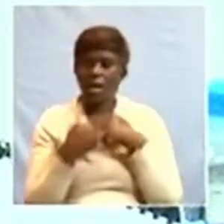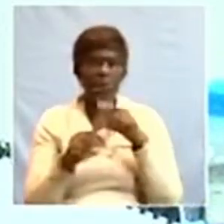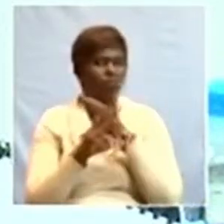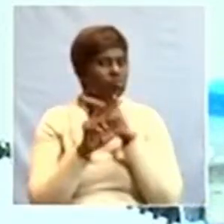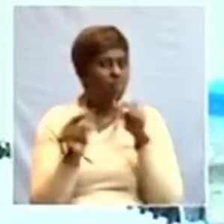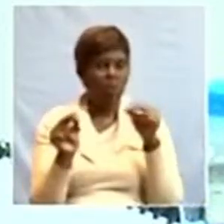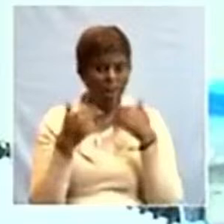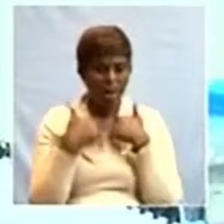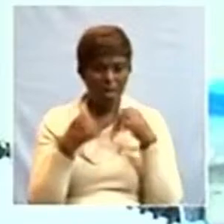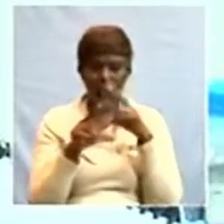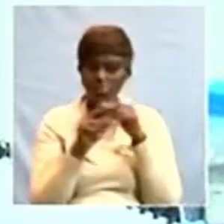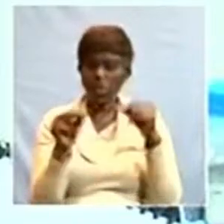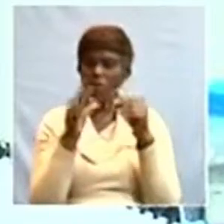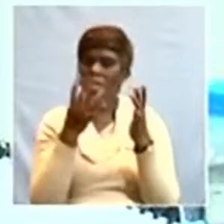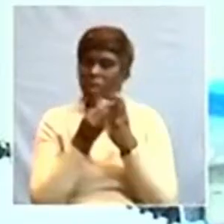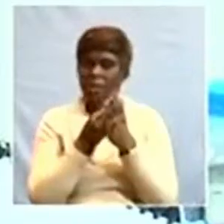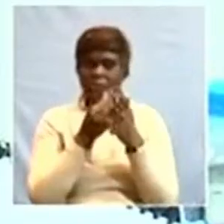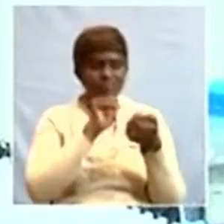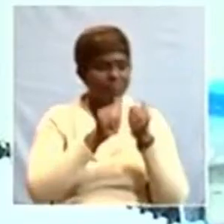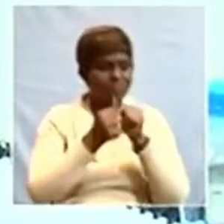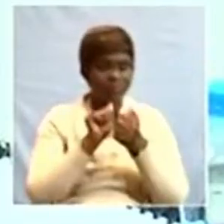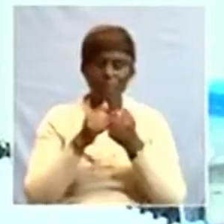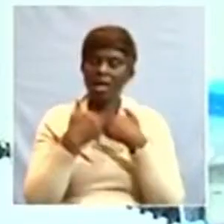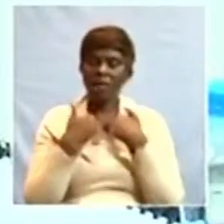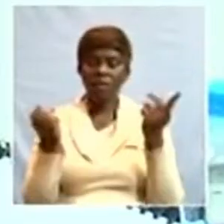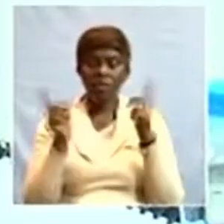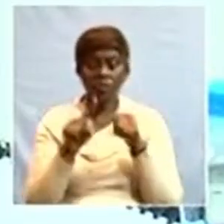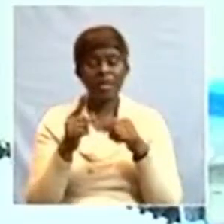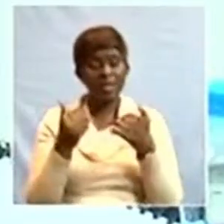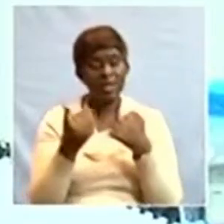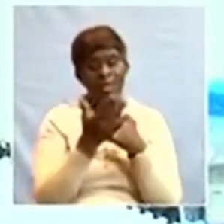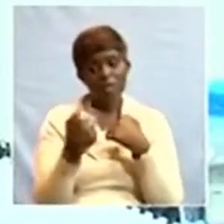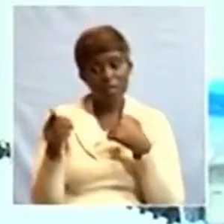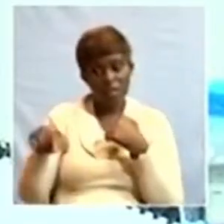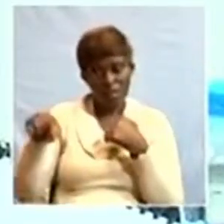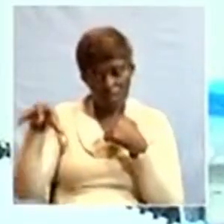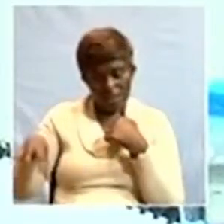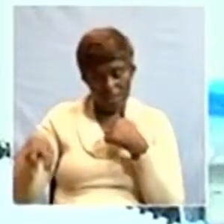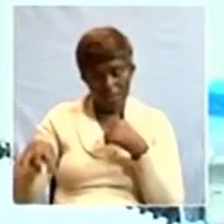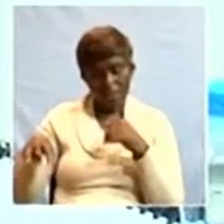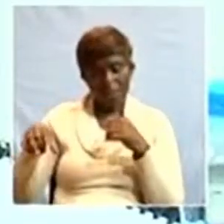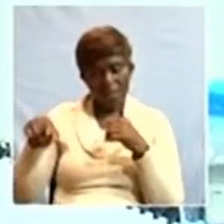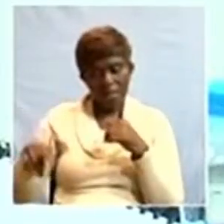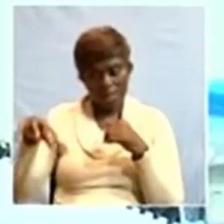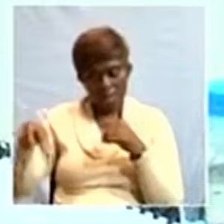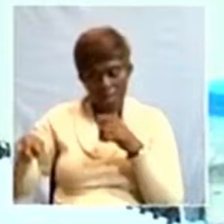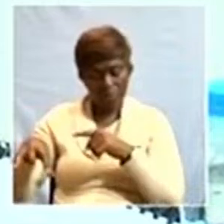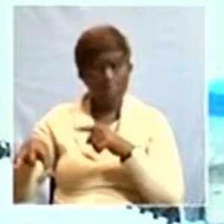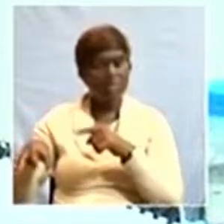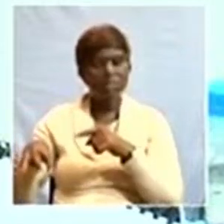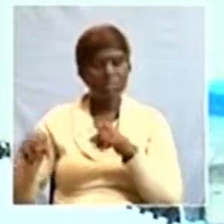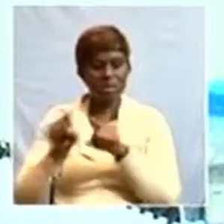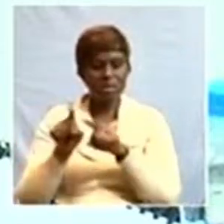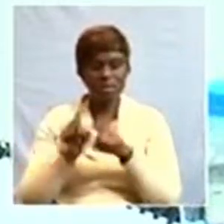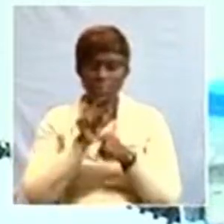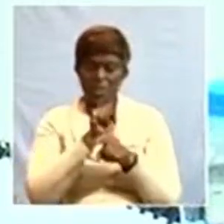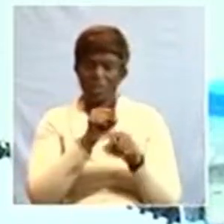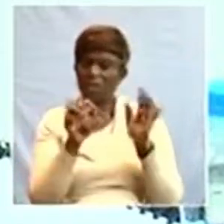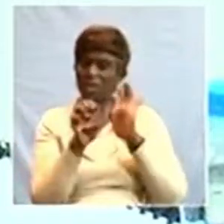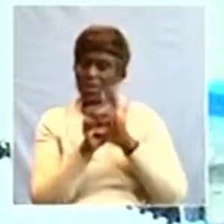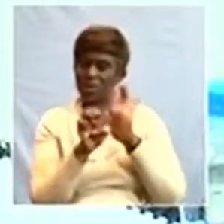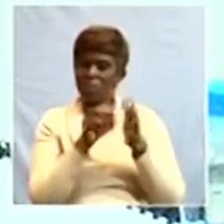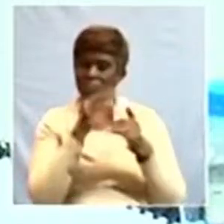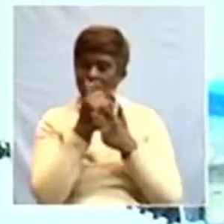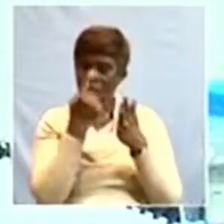no financial implication when a child is misclassified. In this instance, these